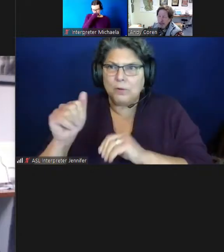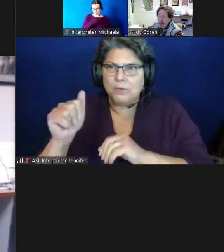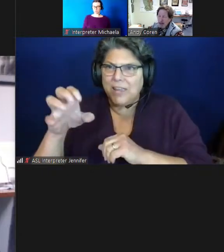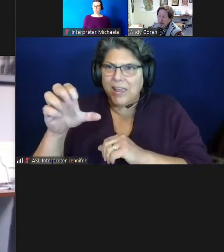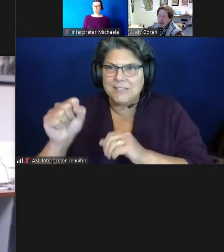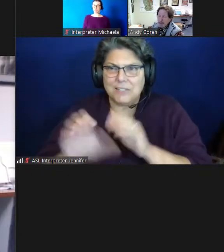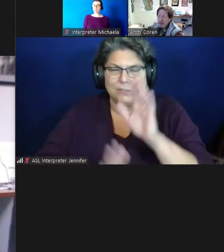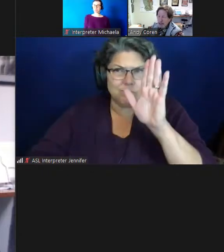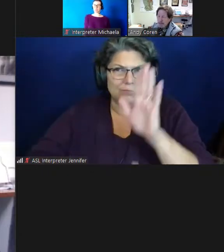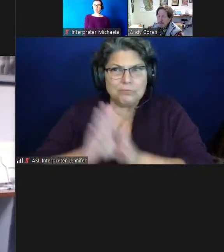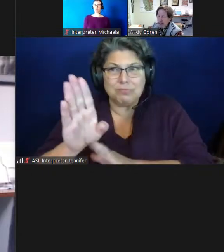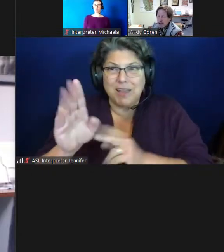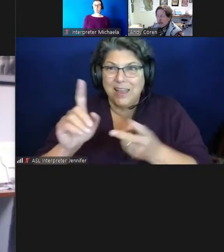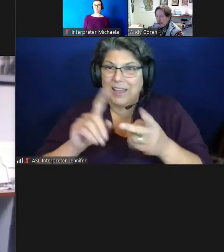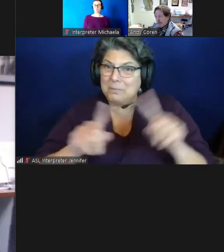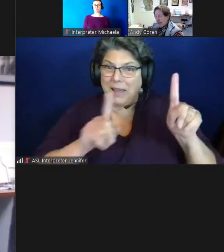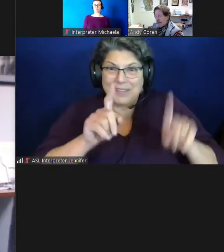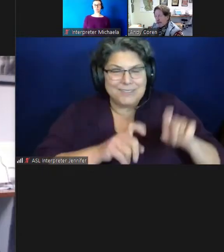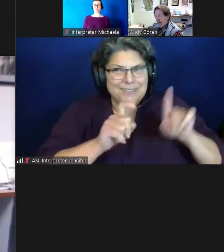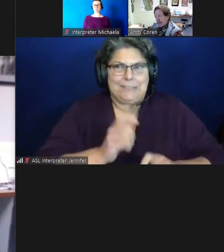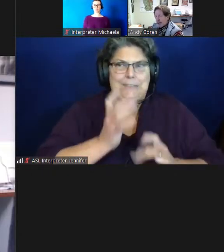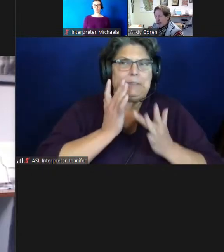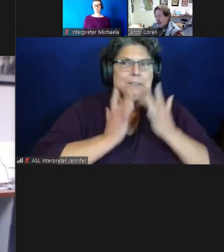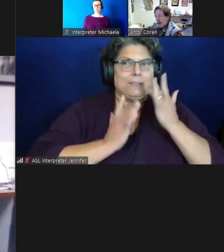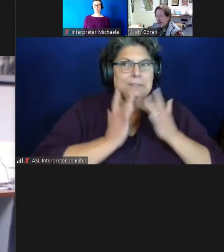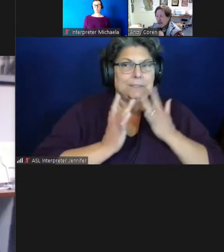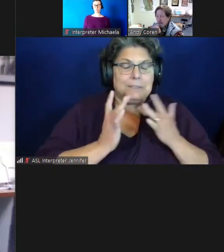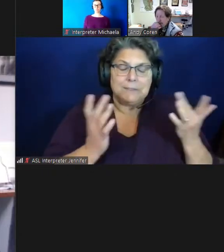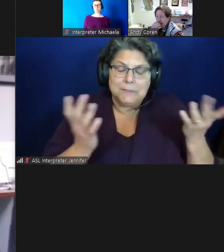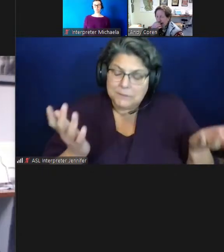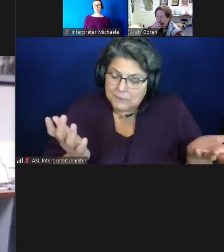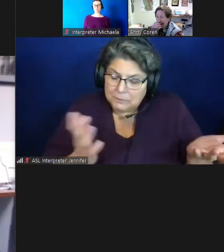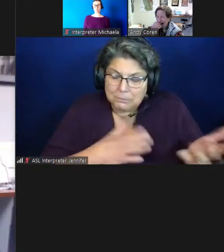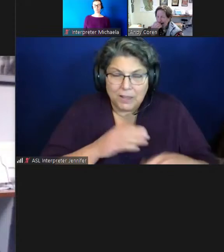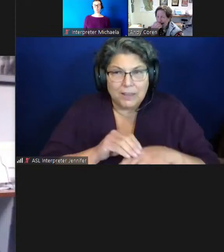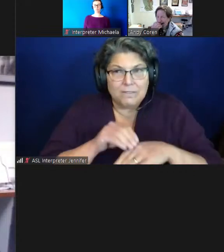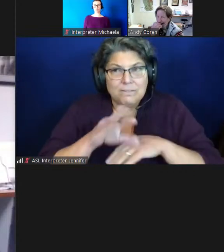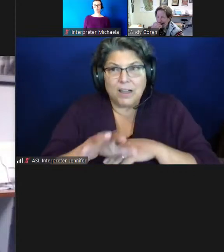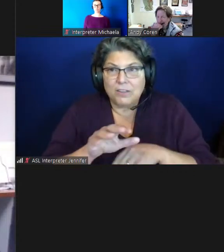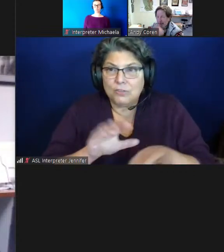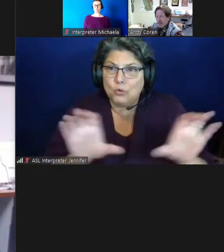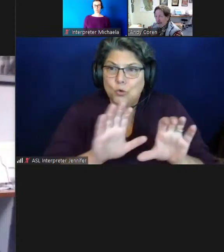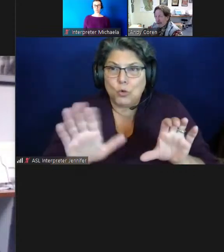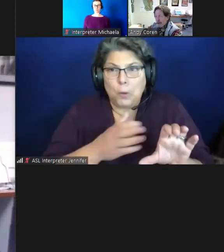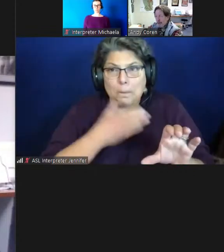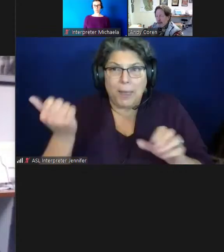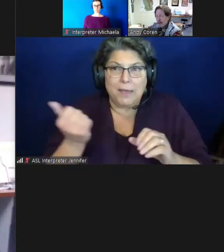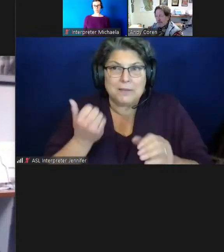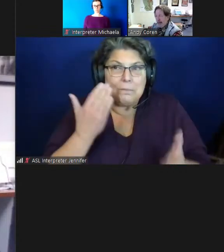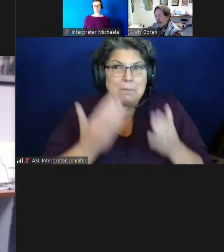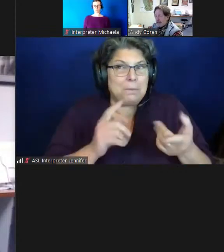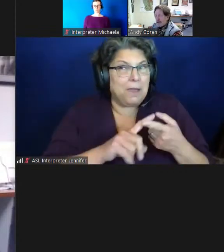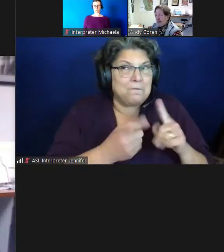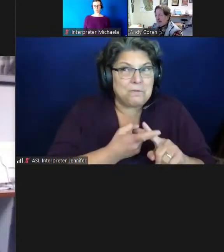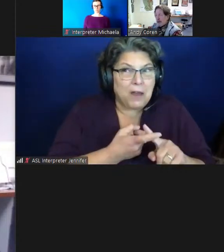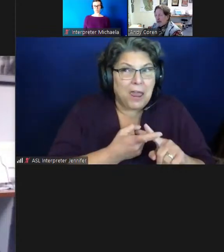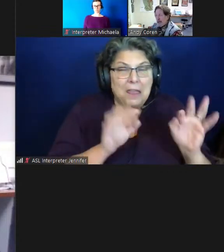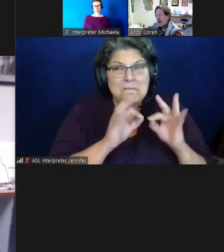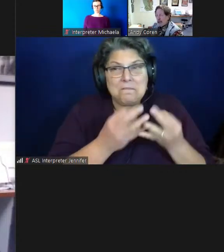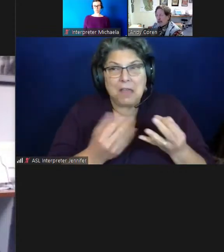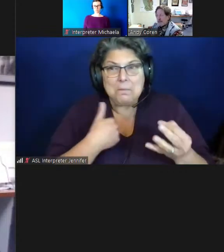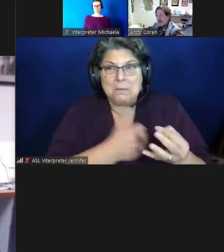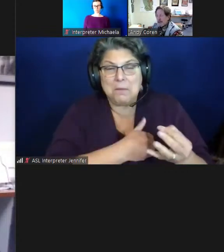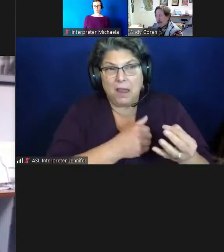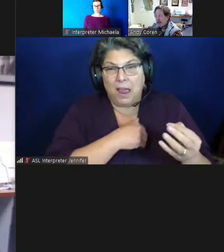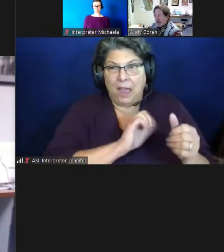So I would just say keep in touch and do the best you can to try. You may find a friend or relative has more than they